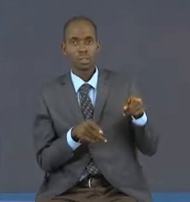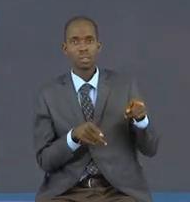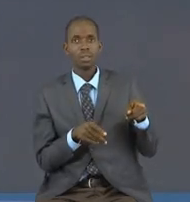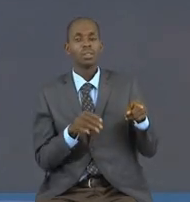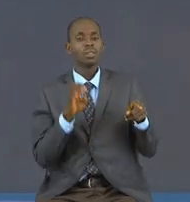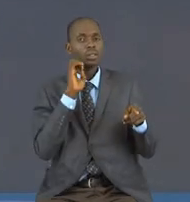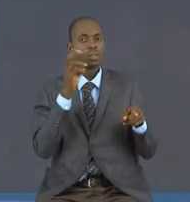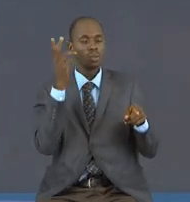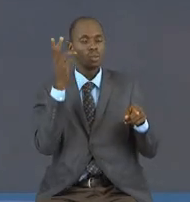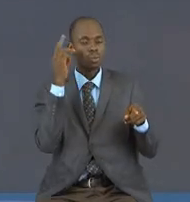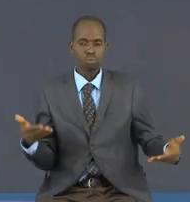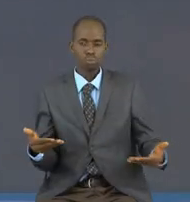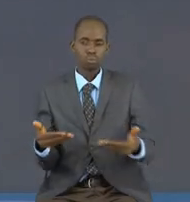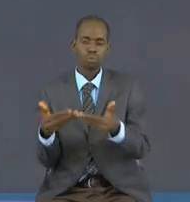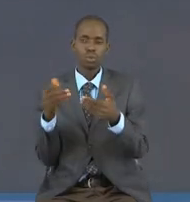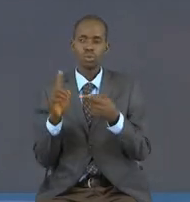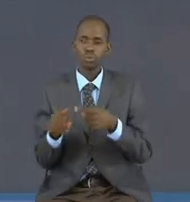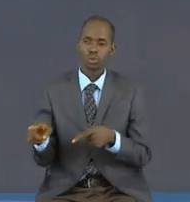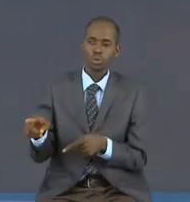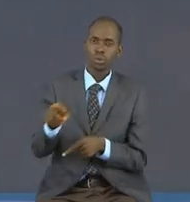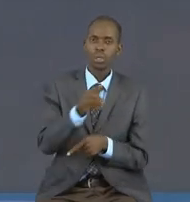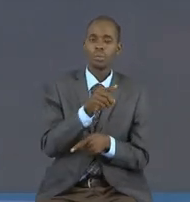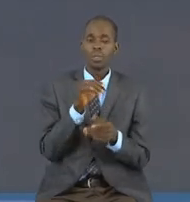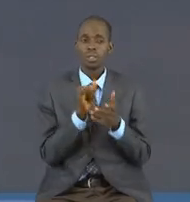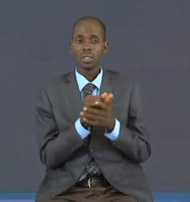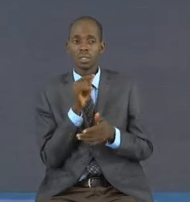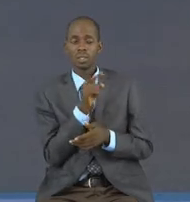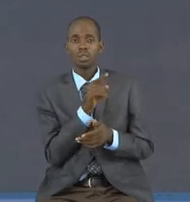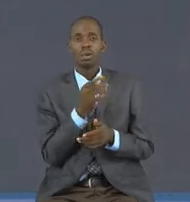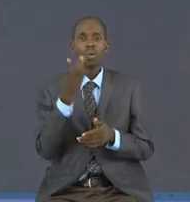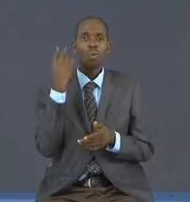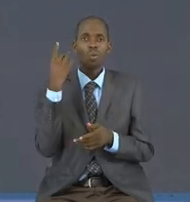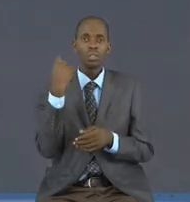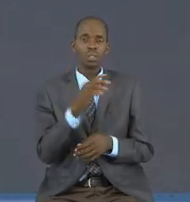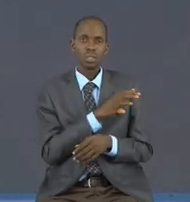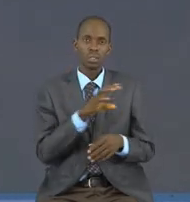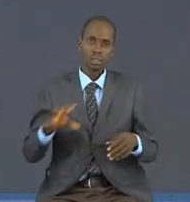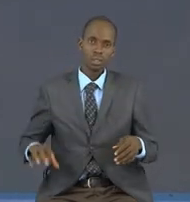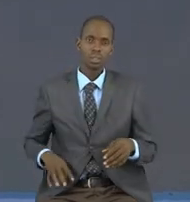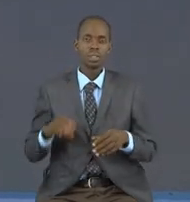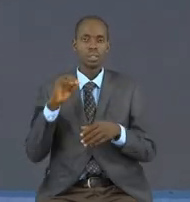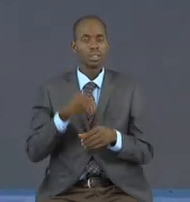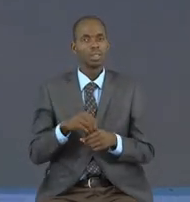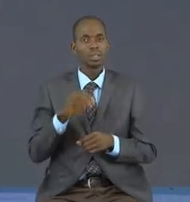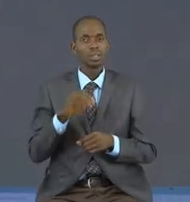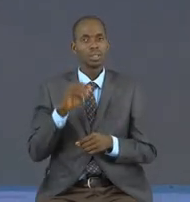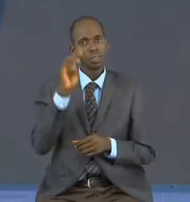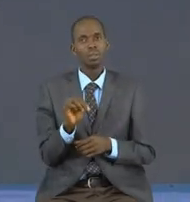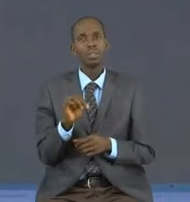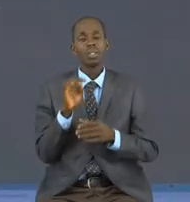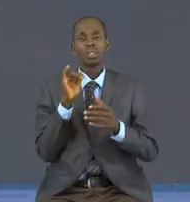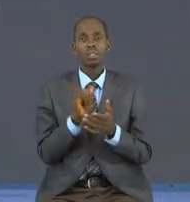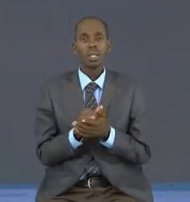to them that he was the Christ indeed, that this Jesus whom